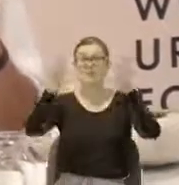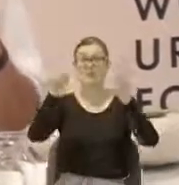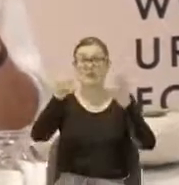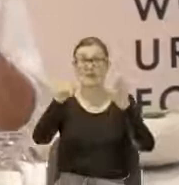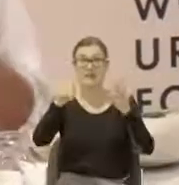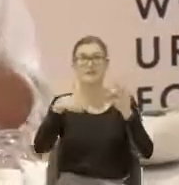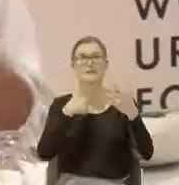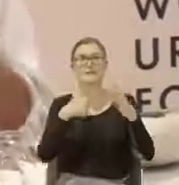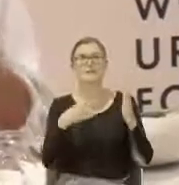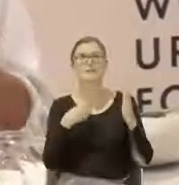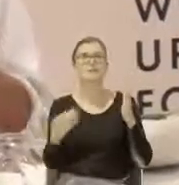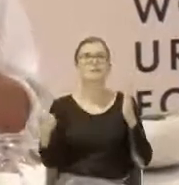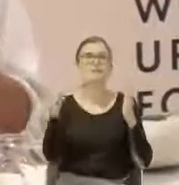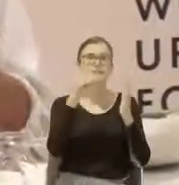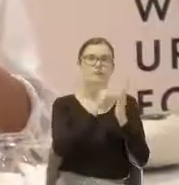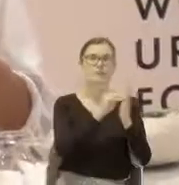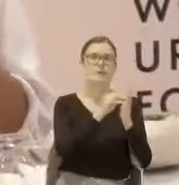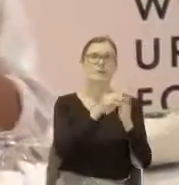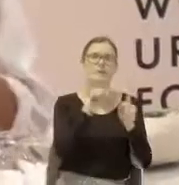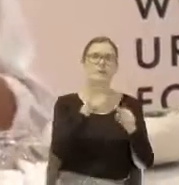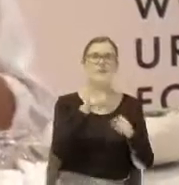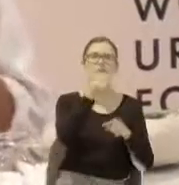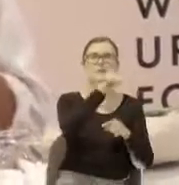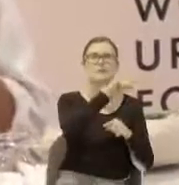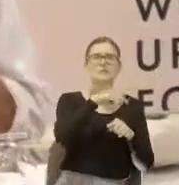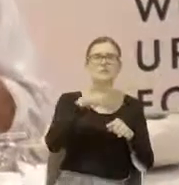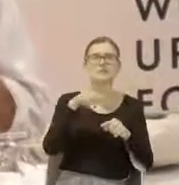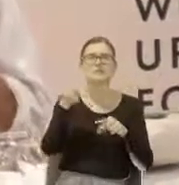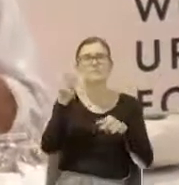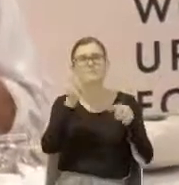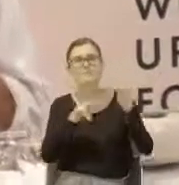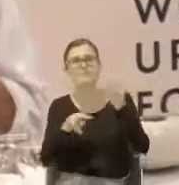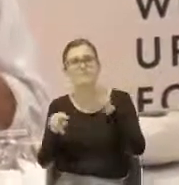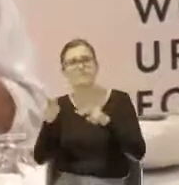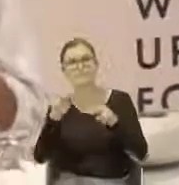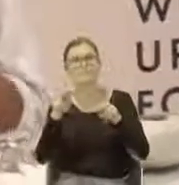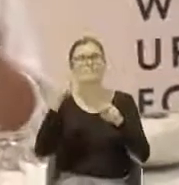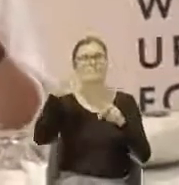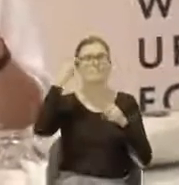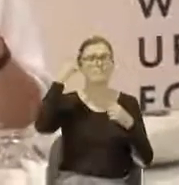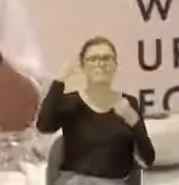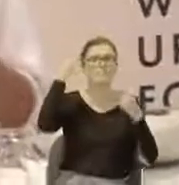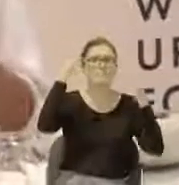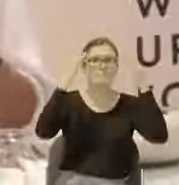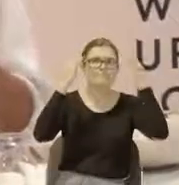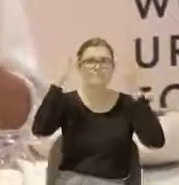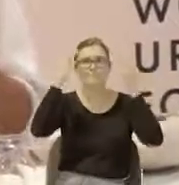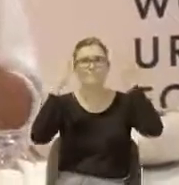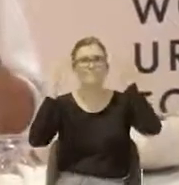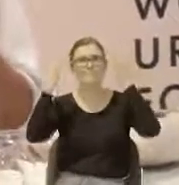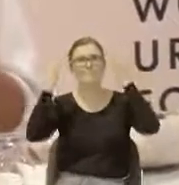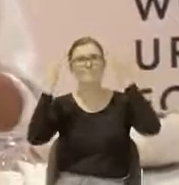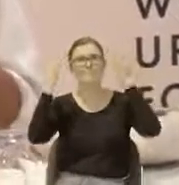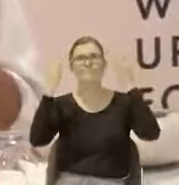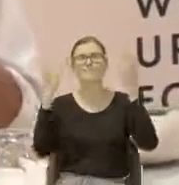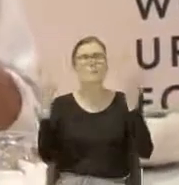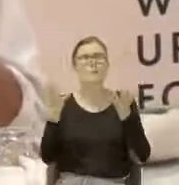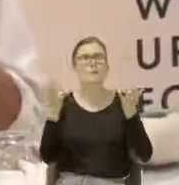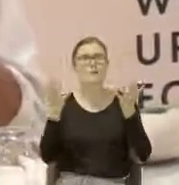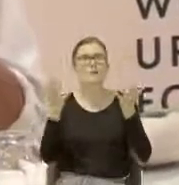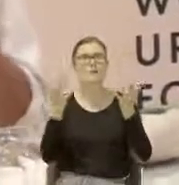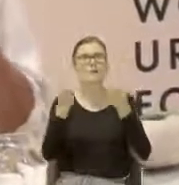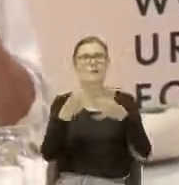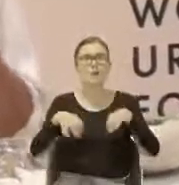prioritize. They align very closely with what the Global Task Force on Local and Regional Governments articulated at the high-level meeting, a lot of